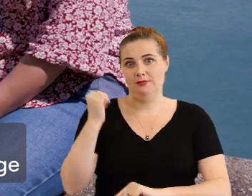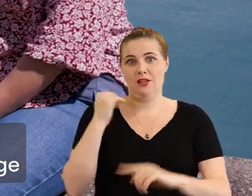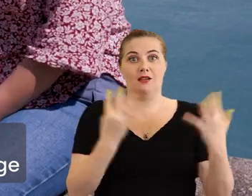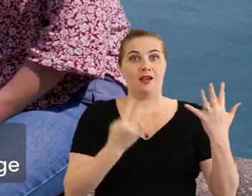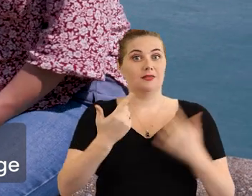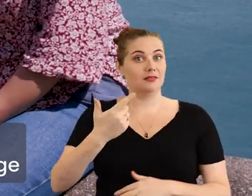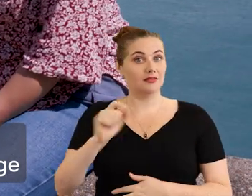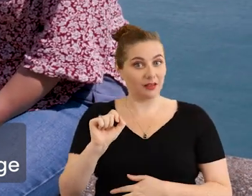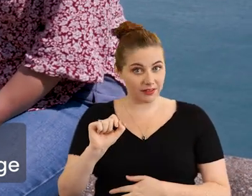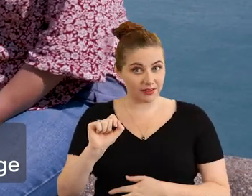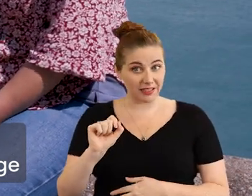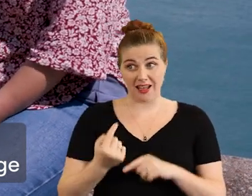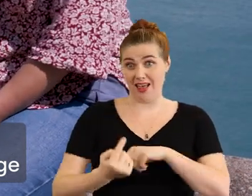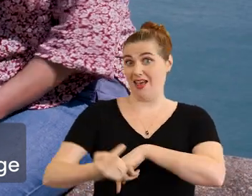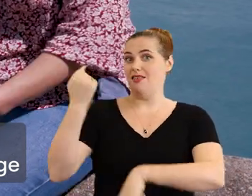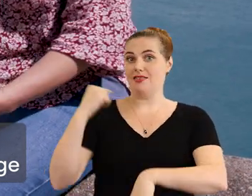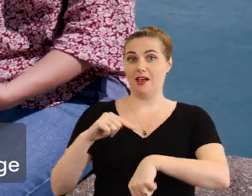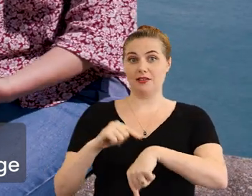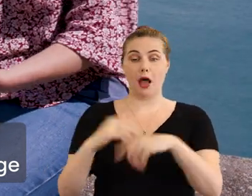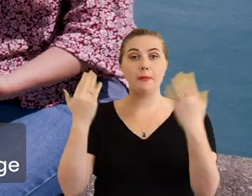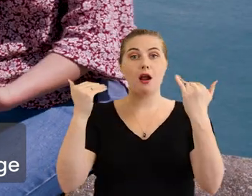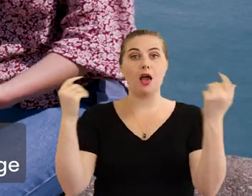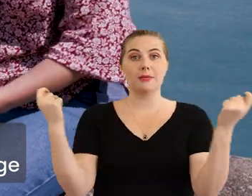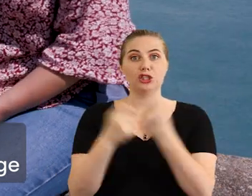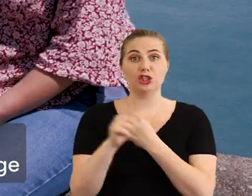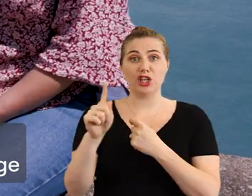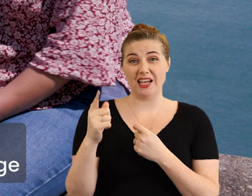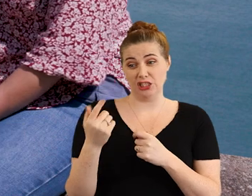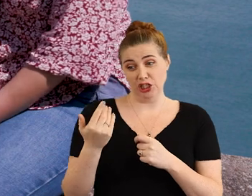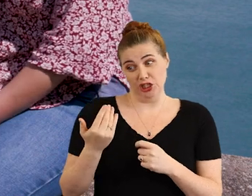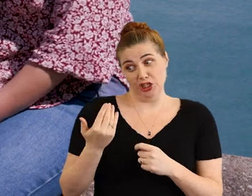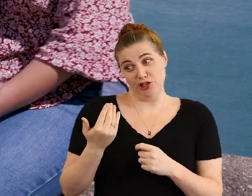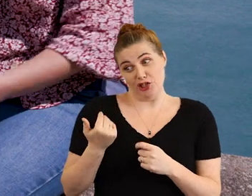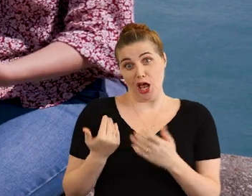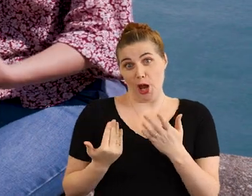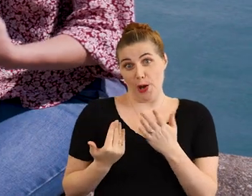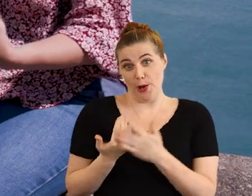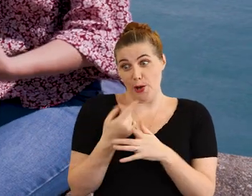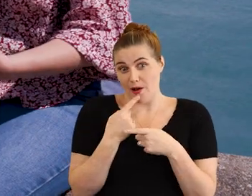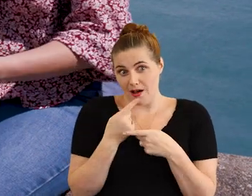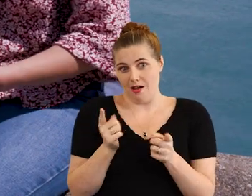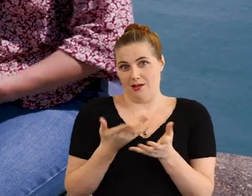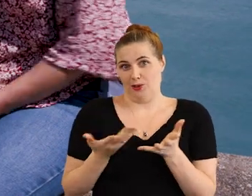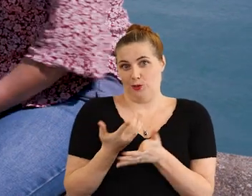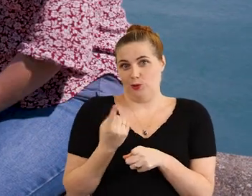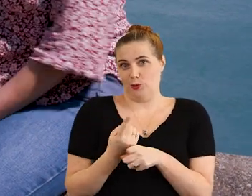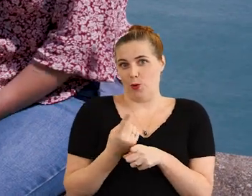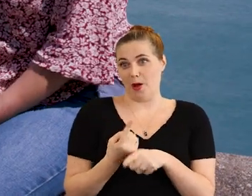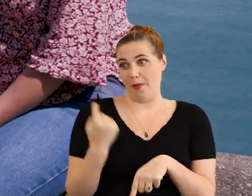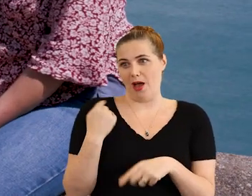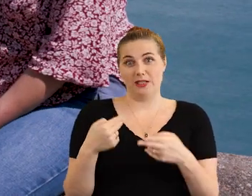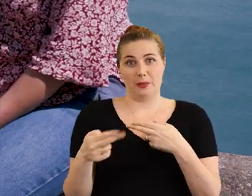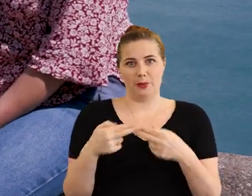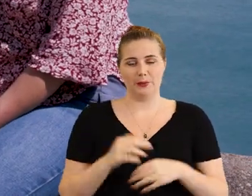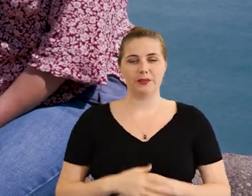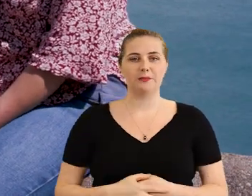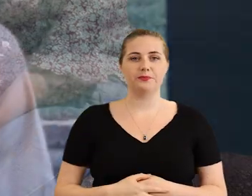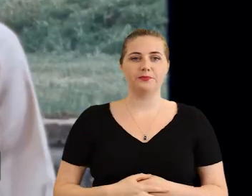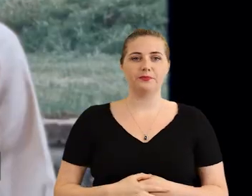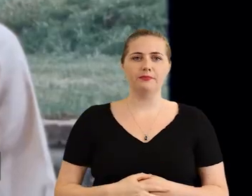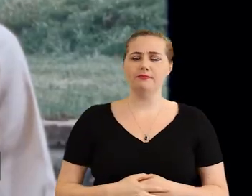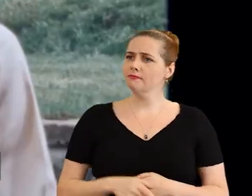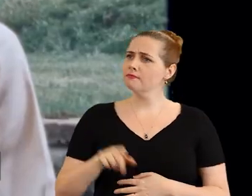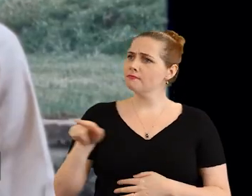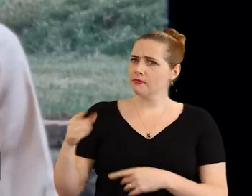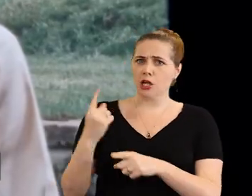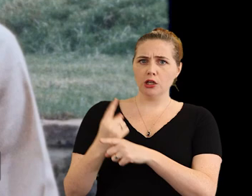the 1970s, a time when climate change was just beginning to be discussed in the news.